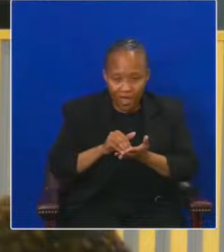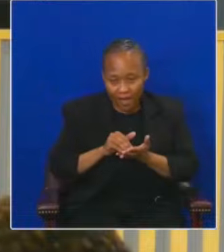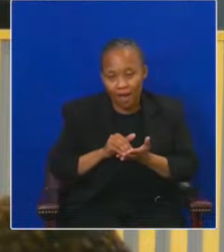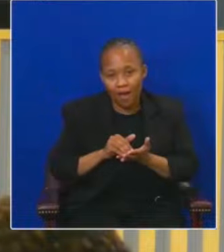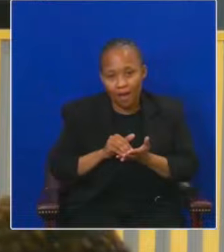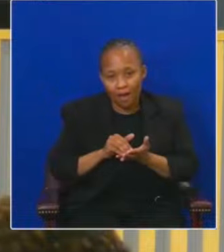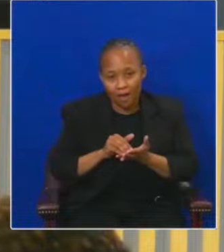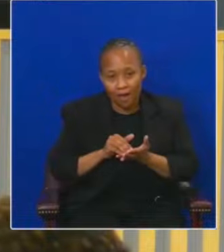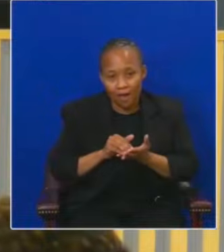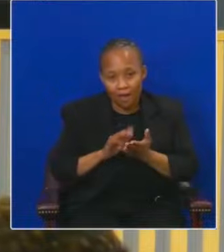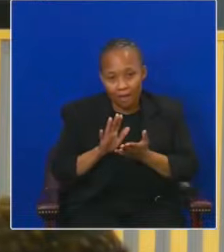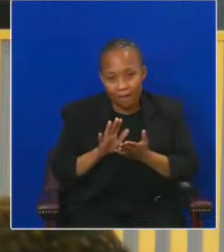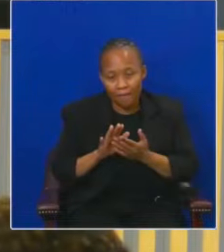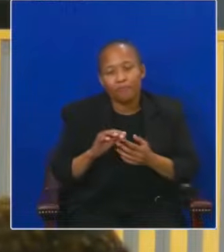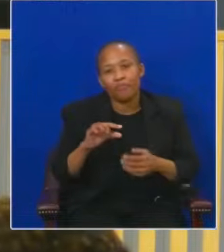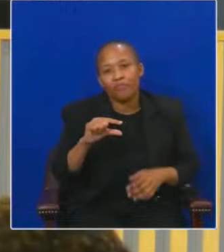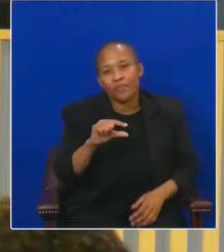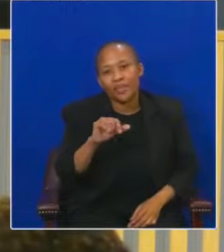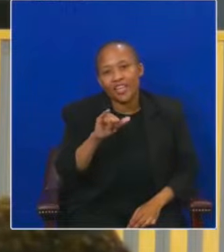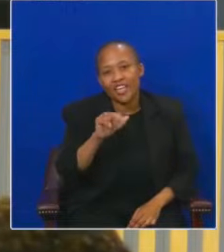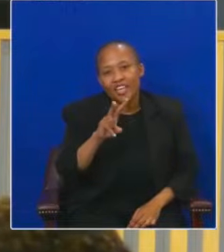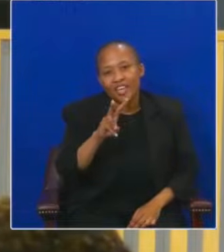coming there to fetch